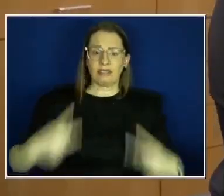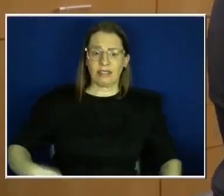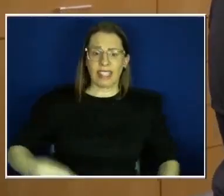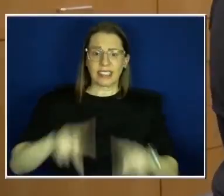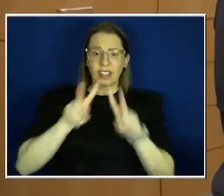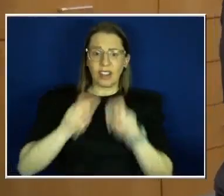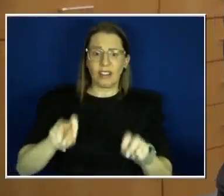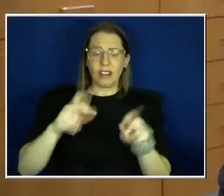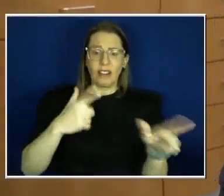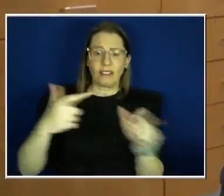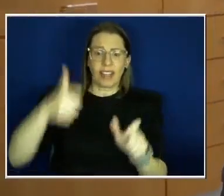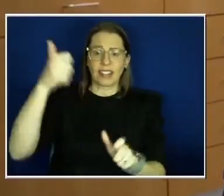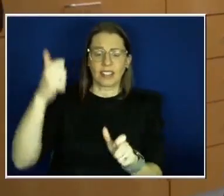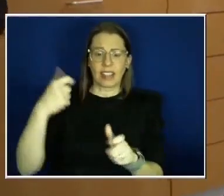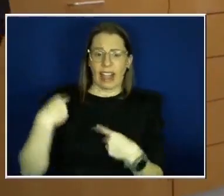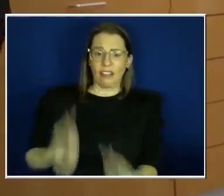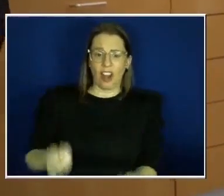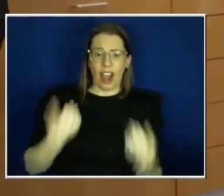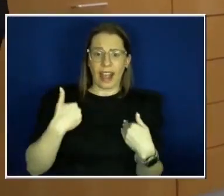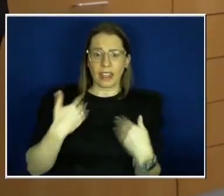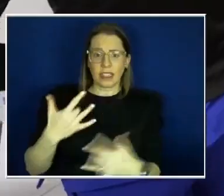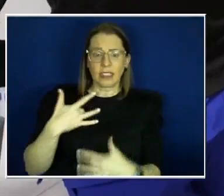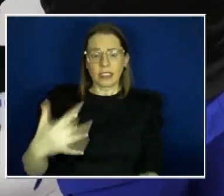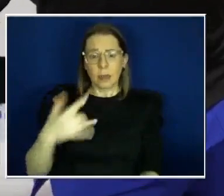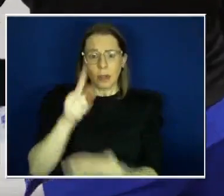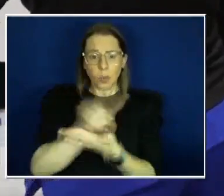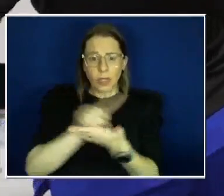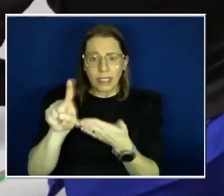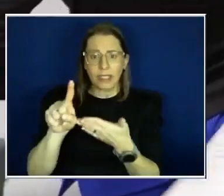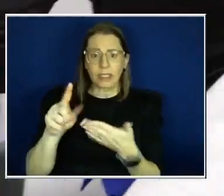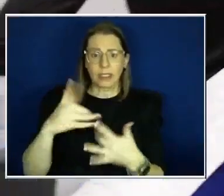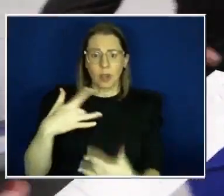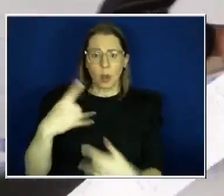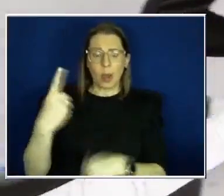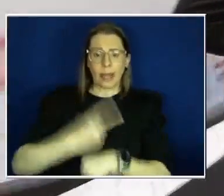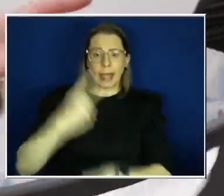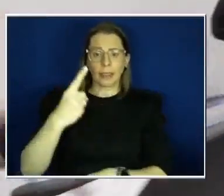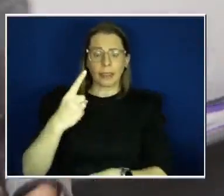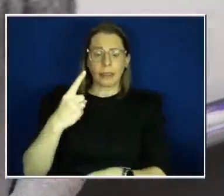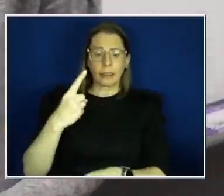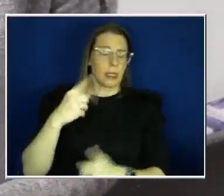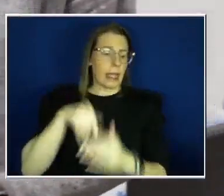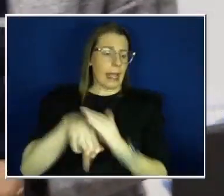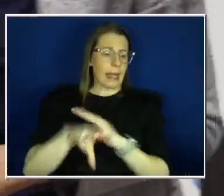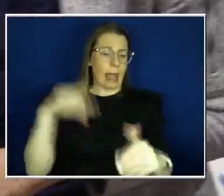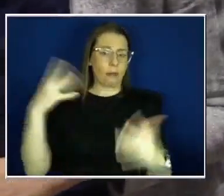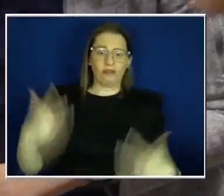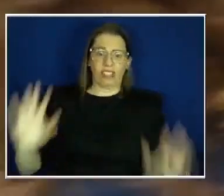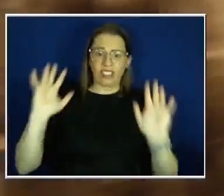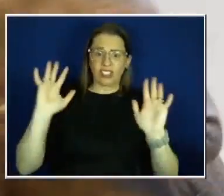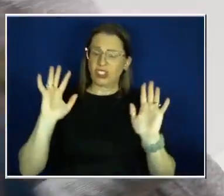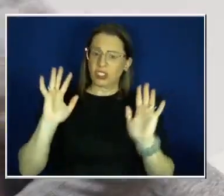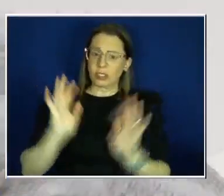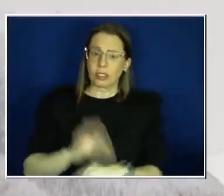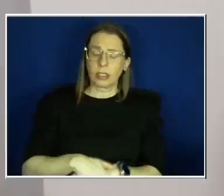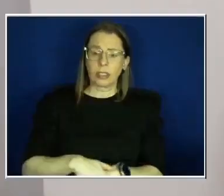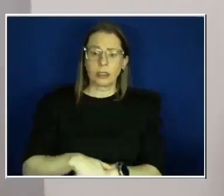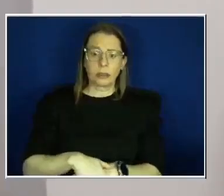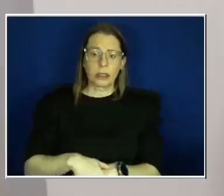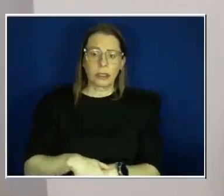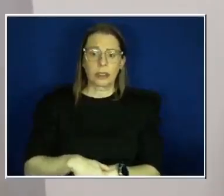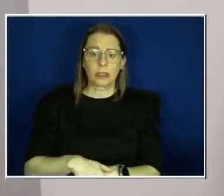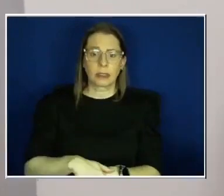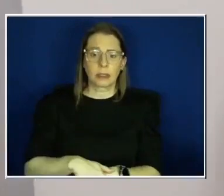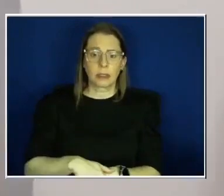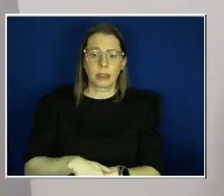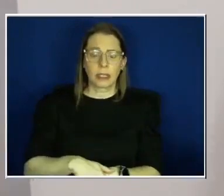that we've ever had them. Usually those will take a week. It literally took a day. We were in and out, and it was so efficient. And I think that's a testament also to the experience